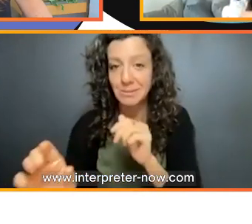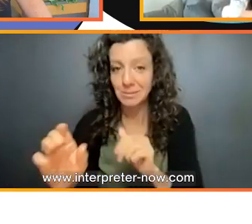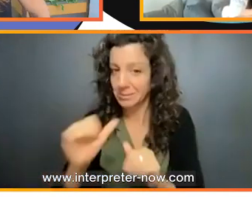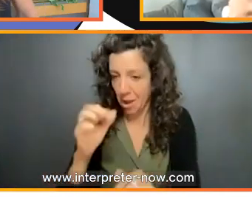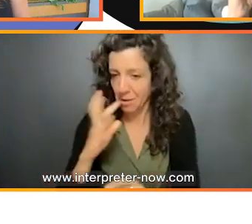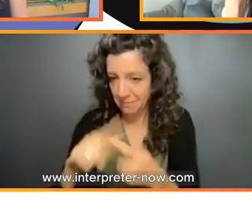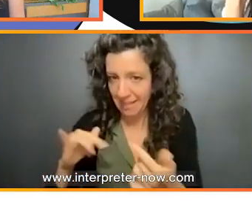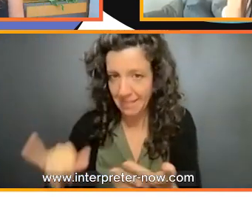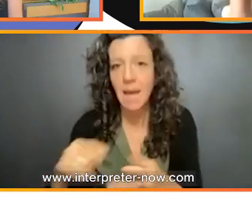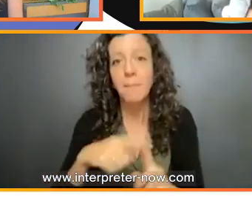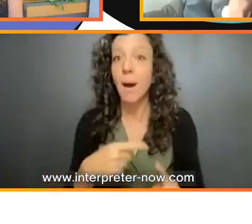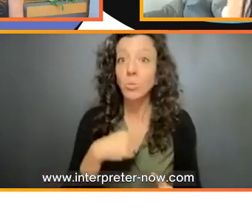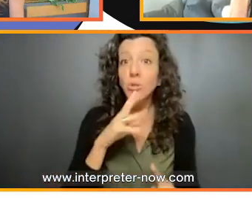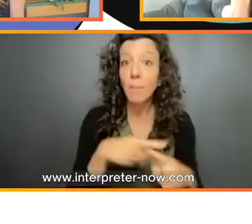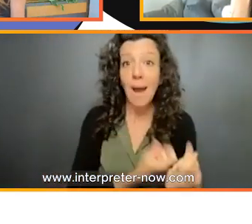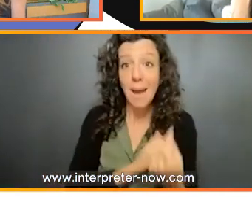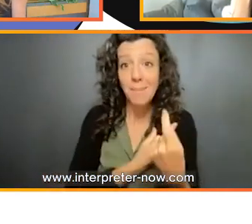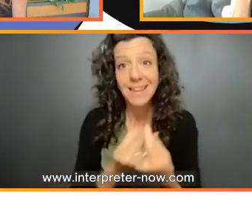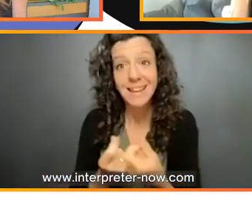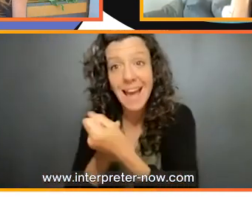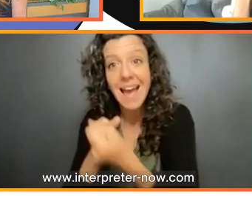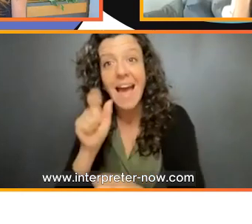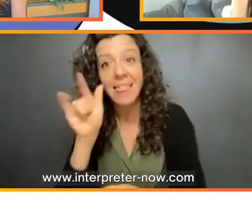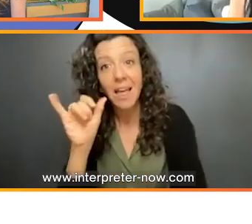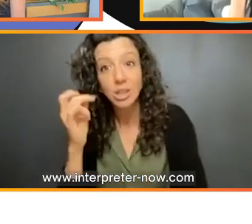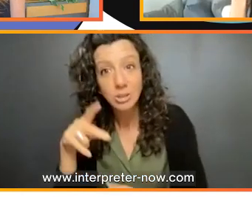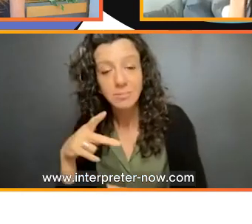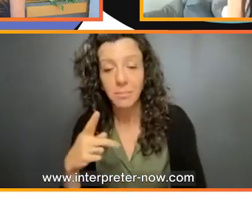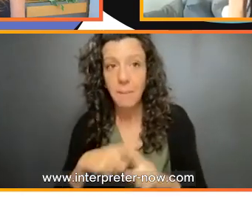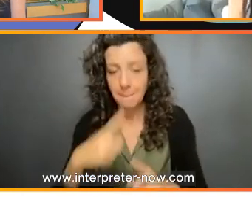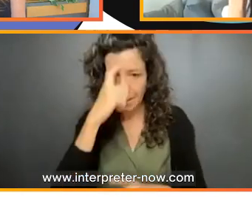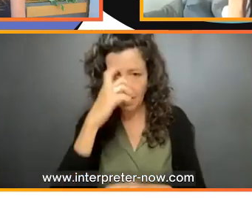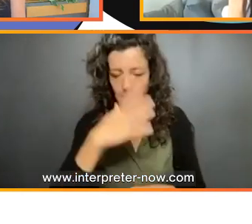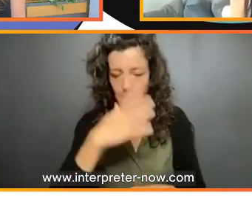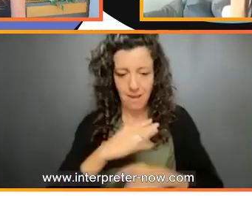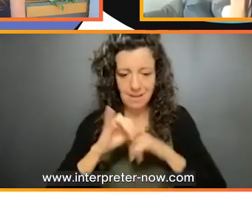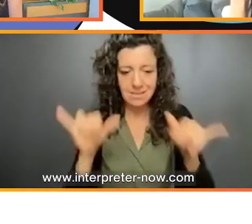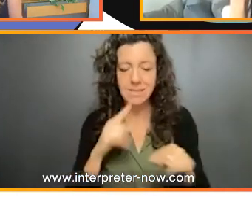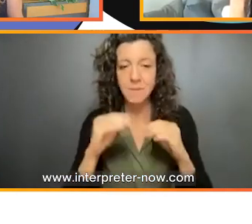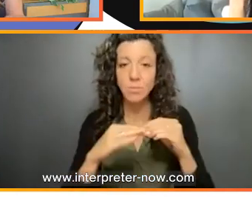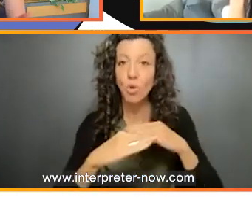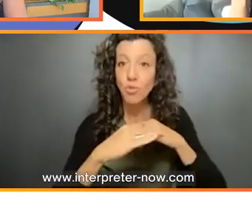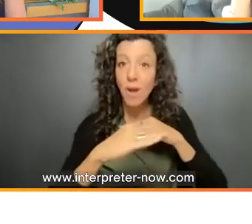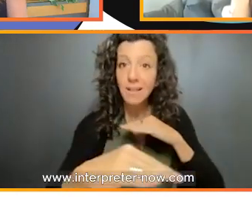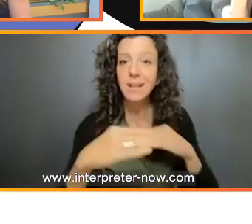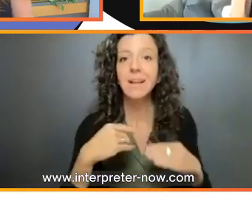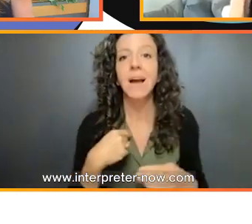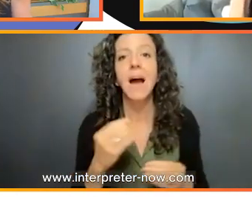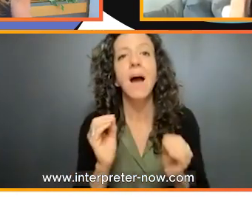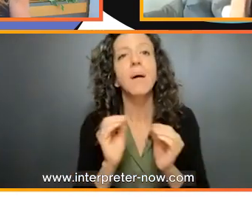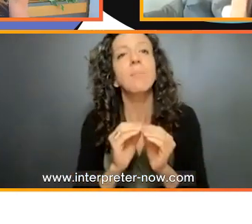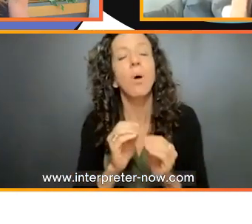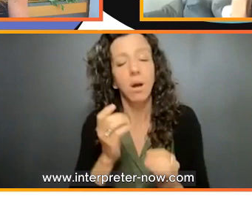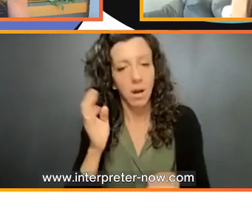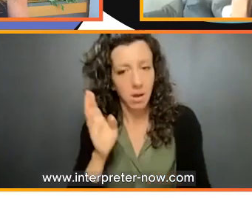judgment forward. When I do hear myself engaging in bias, because I do, I'm human, and this will be a lifelong journey, that when I hear the